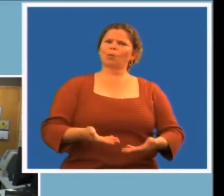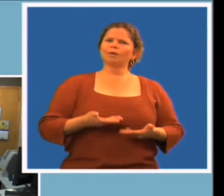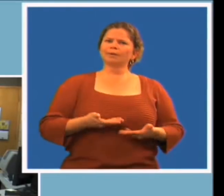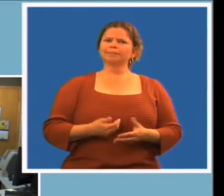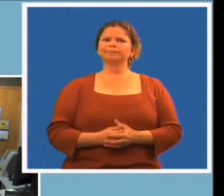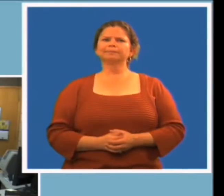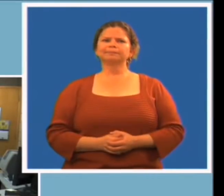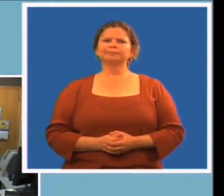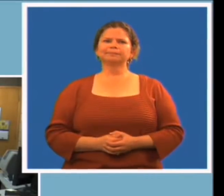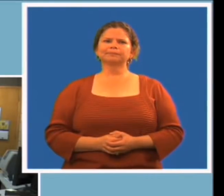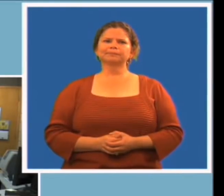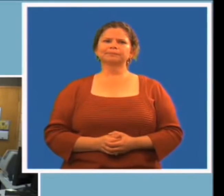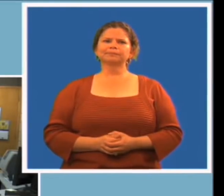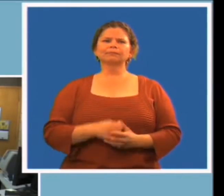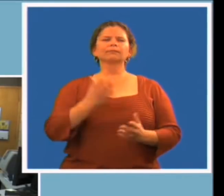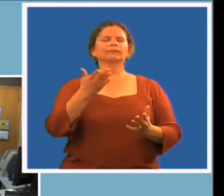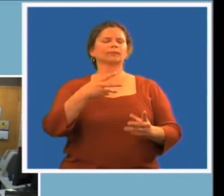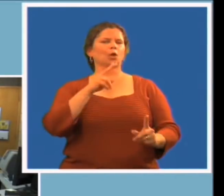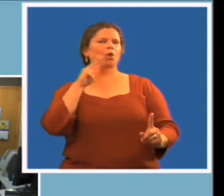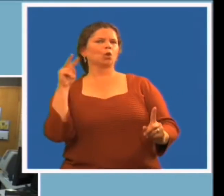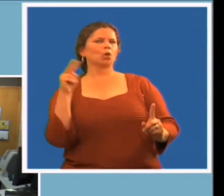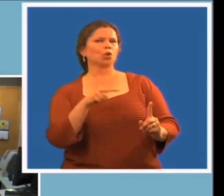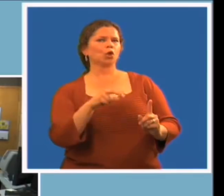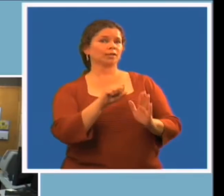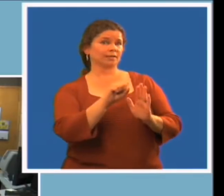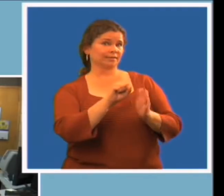for which you're able to prepare specifically.